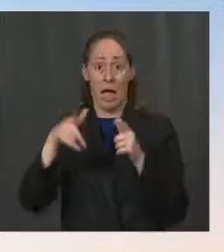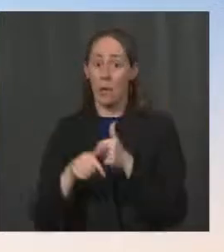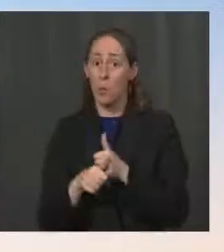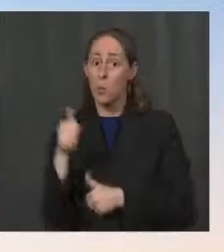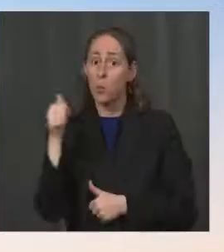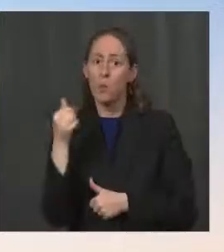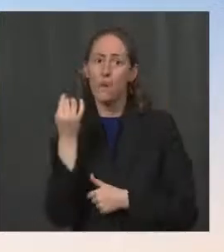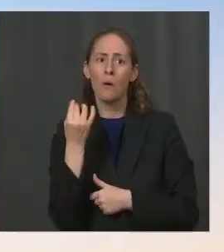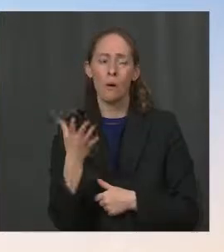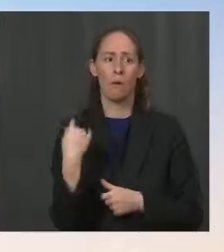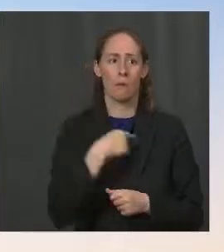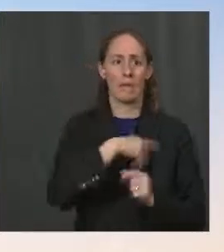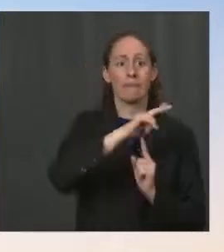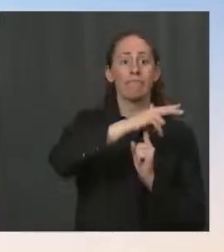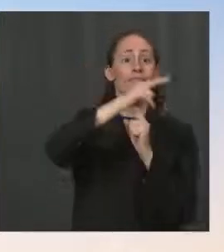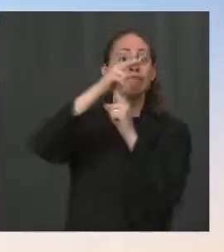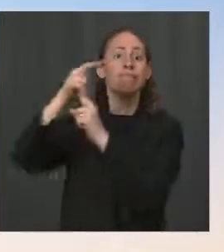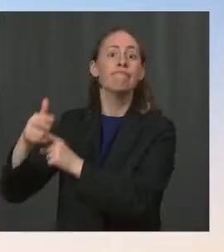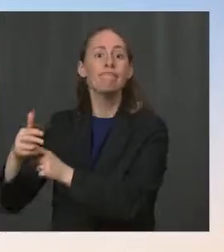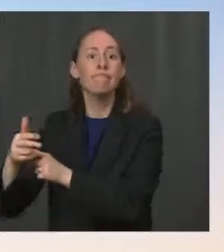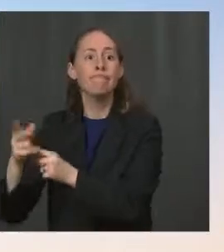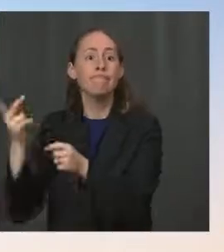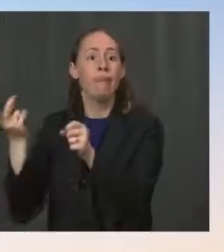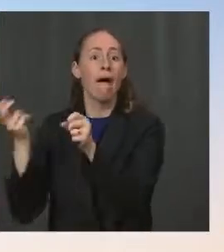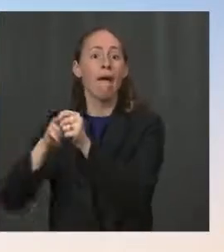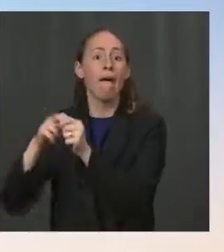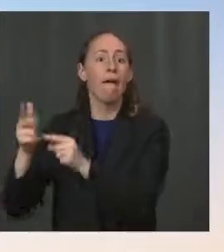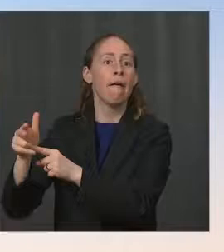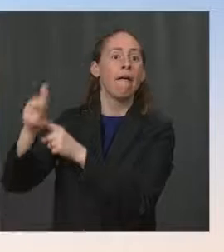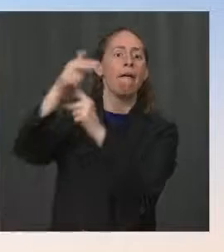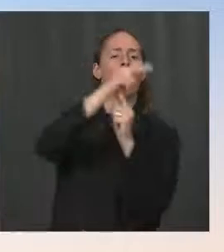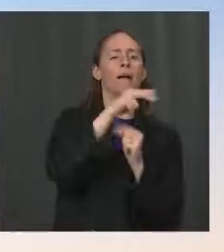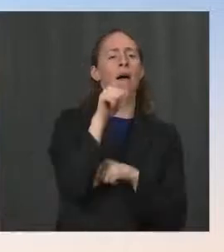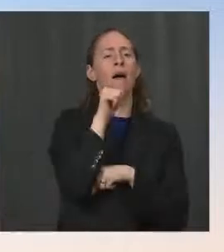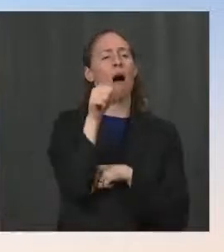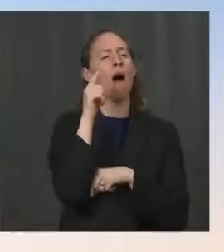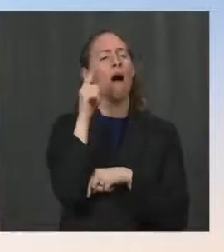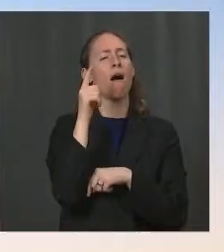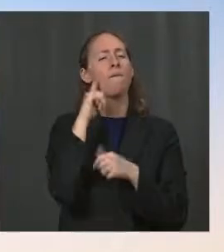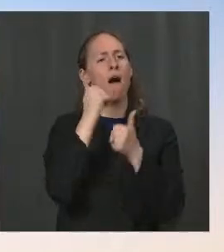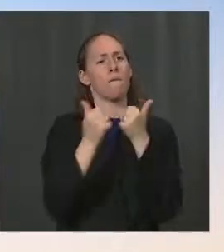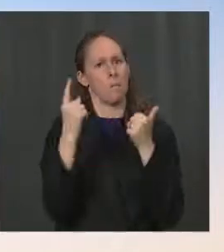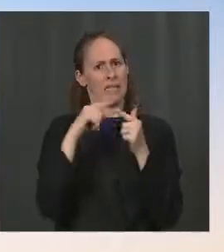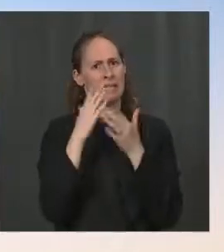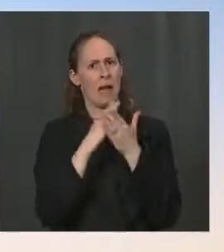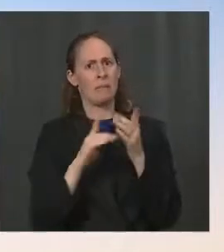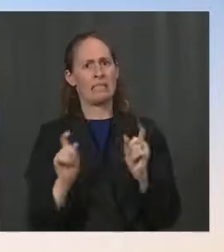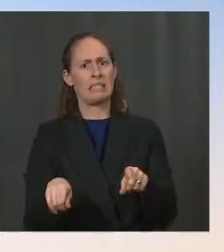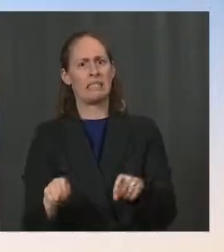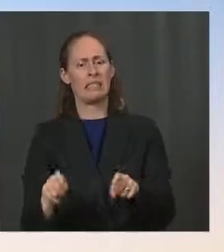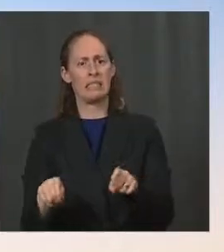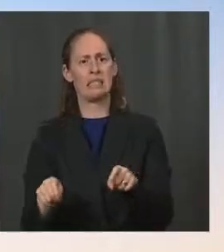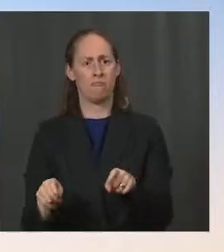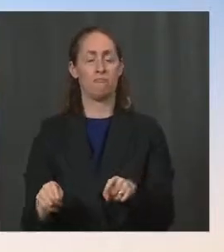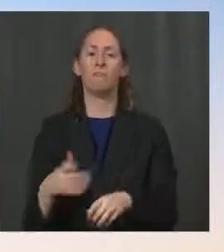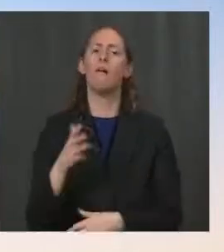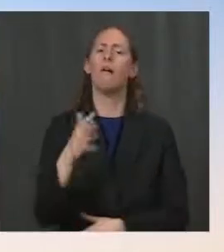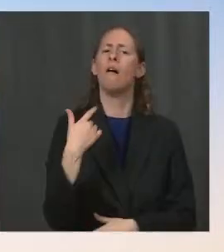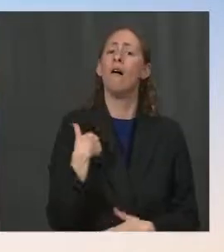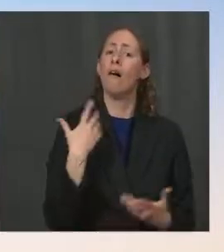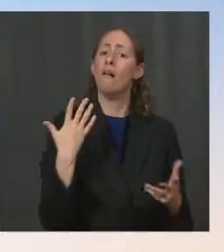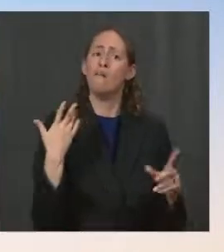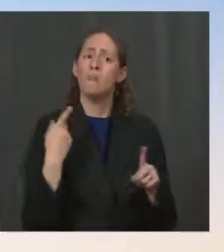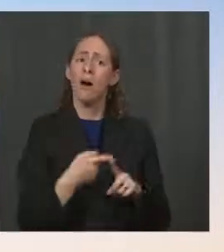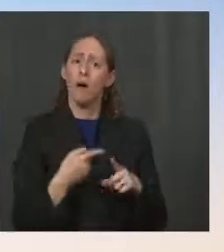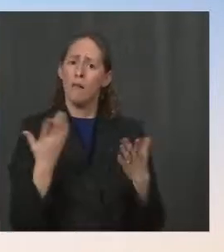sending a helicopter for everyone who wanted to leave Afghanistan. So I note those because I think it's important to understand the steps and the roles that